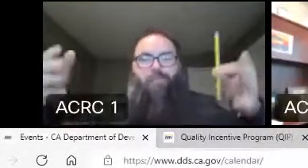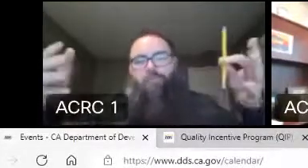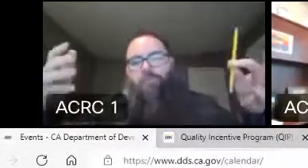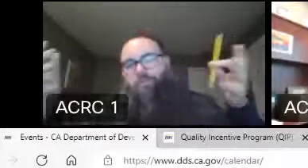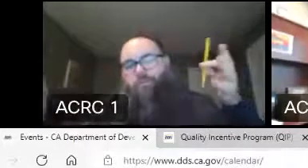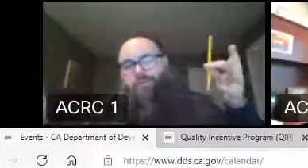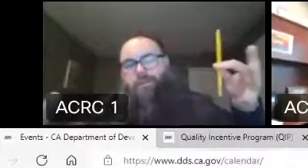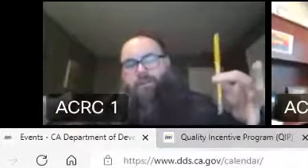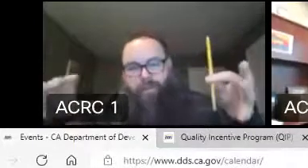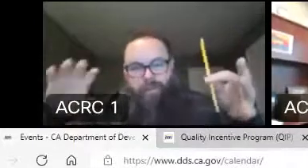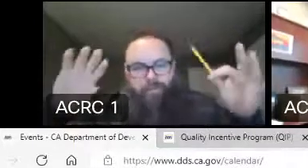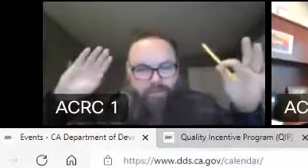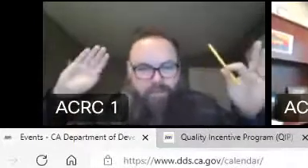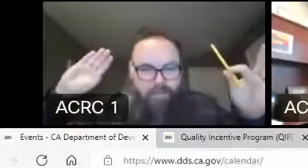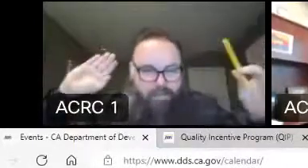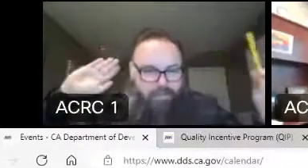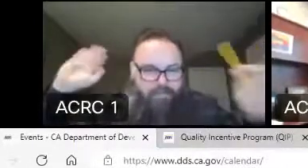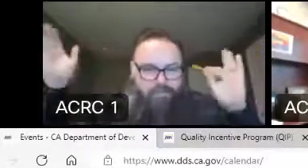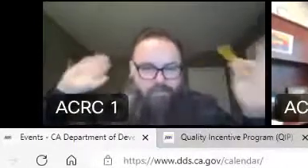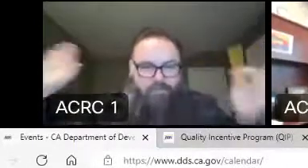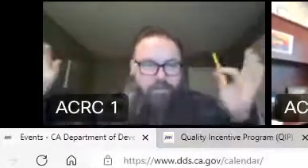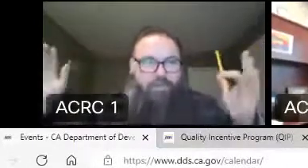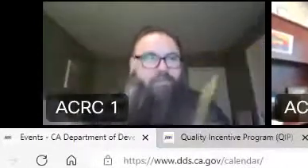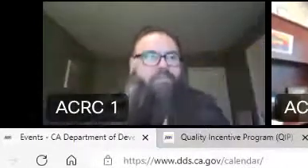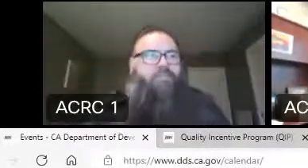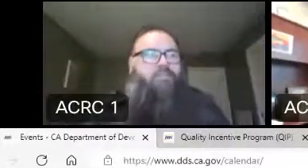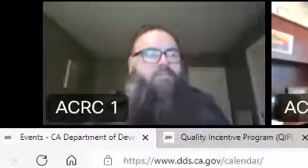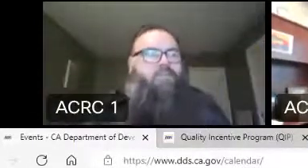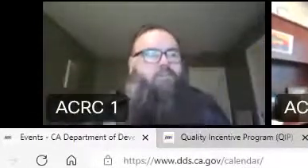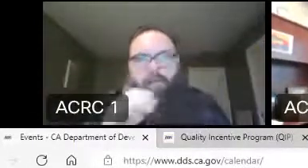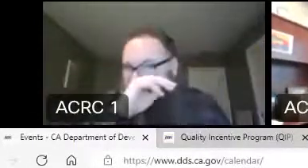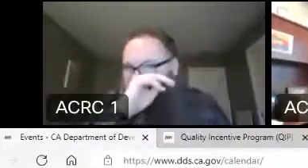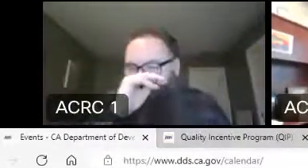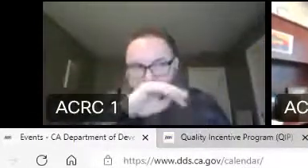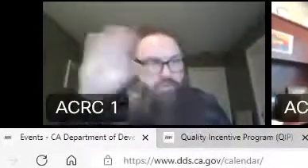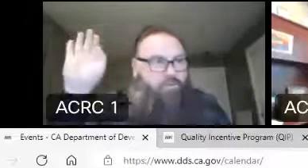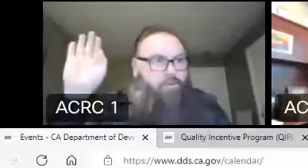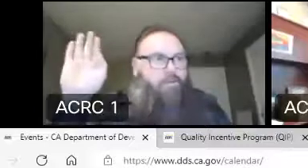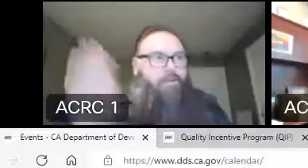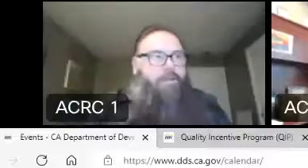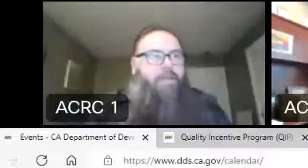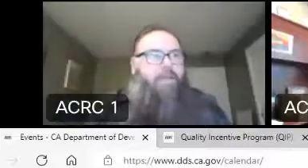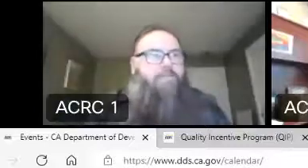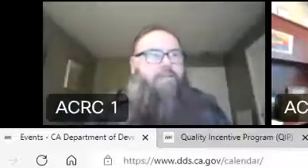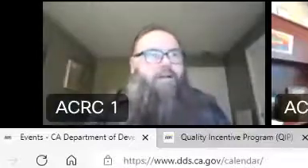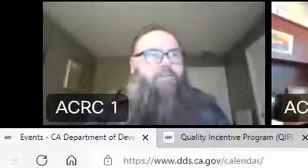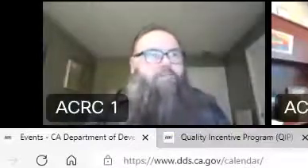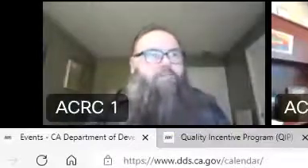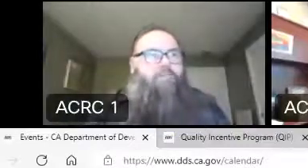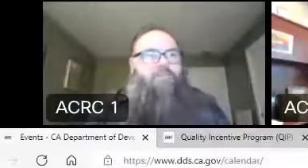invited people that were in the room and there was not any Zoom component, but these meetings are now fully virtual